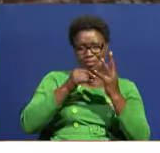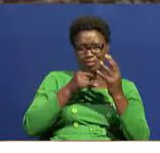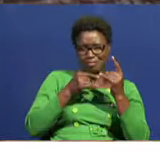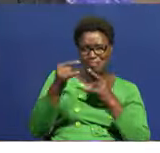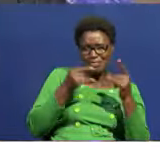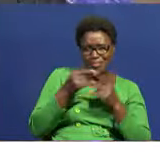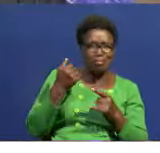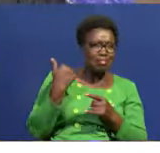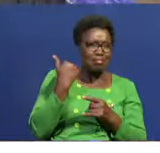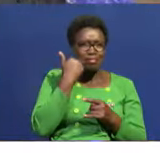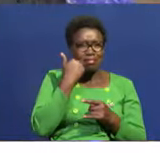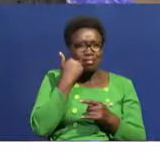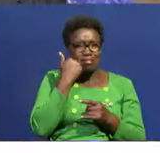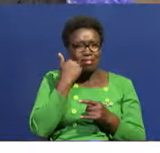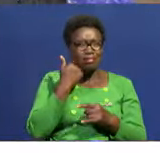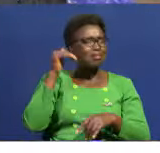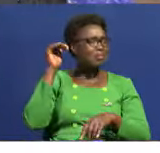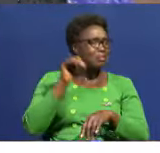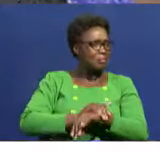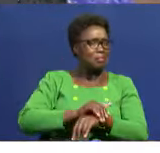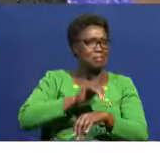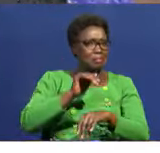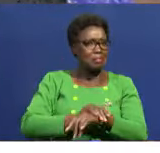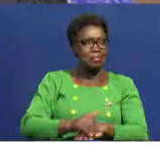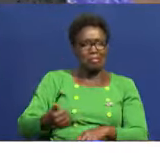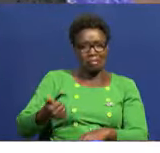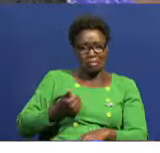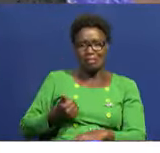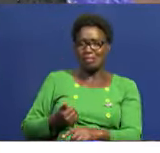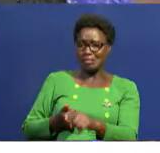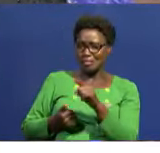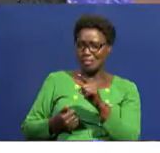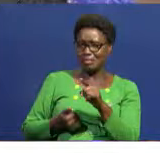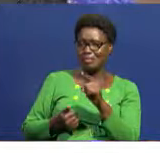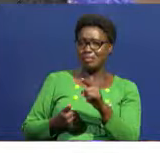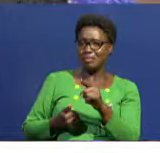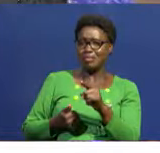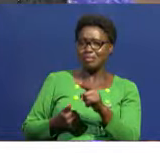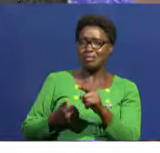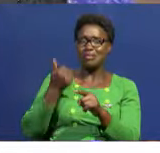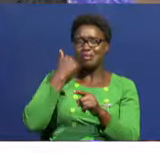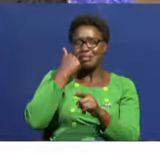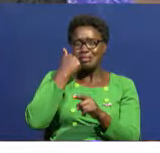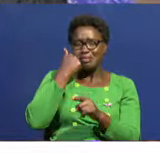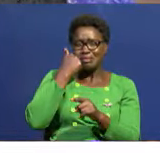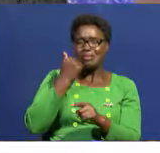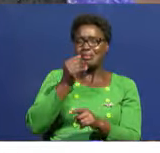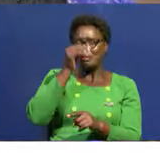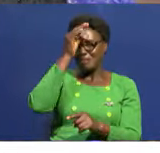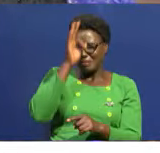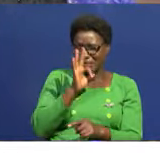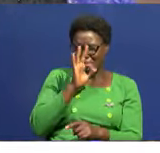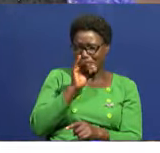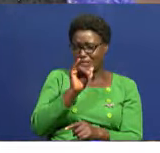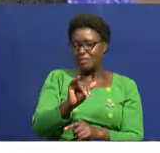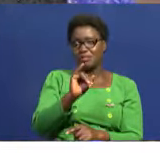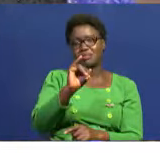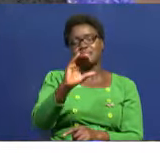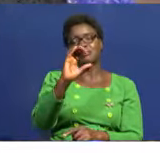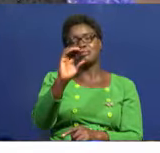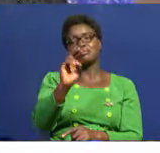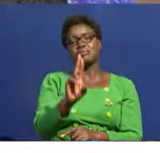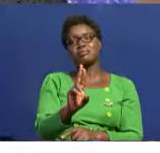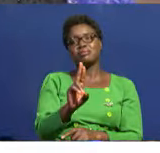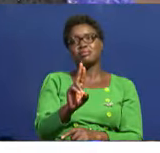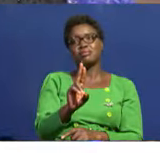ailment. Lakini kalikuwa katoto kazuri, alafu sasa akazidiwa sana, tukampeleka Kenyatta, amekaa ICU